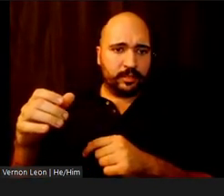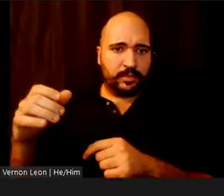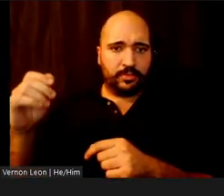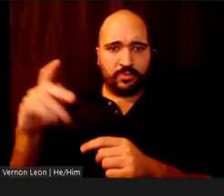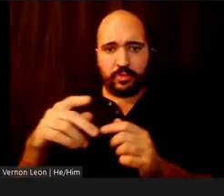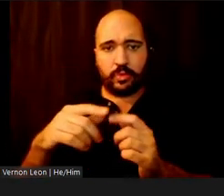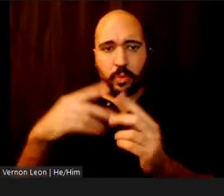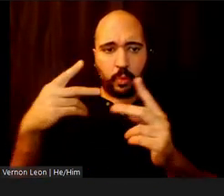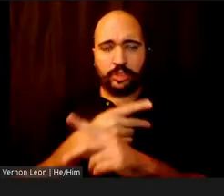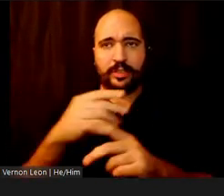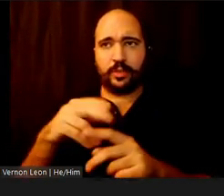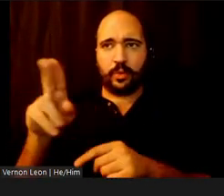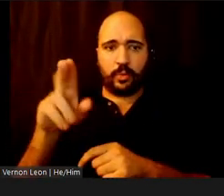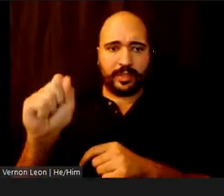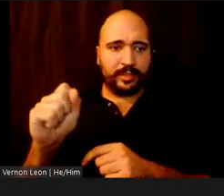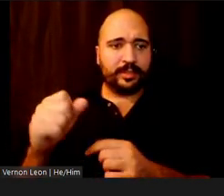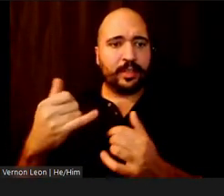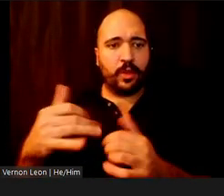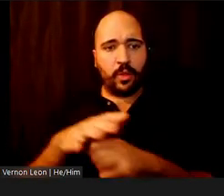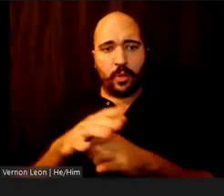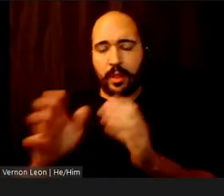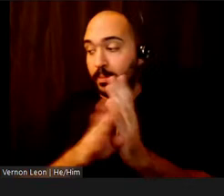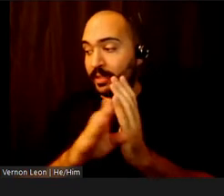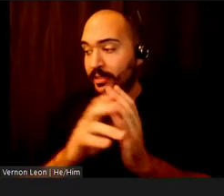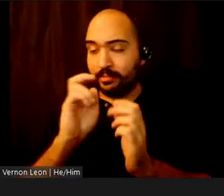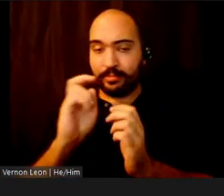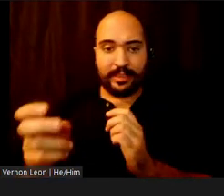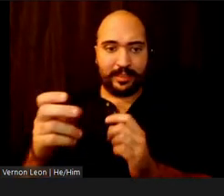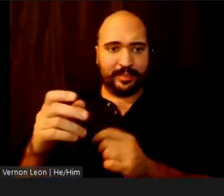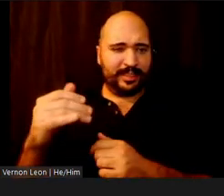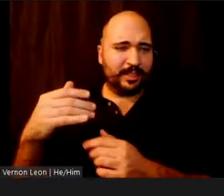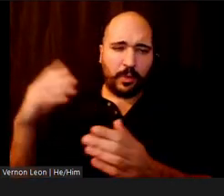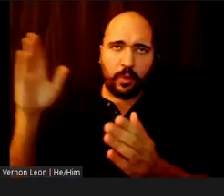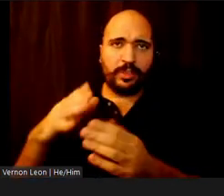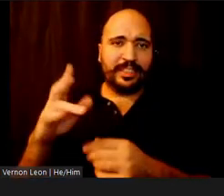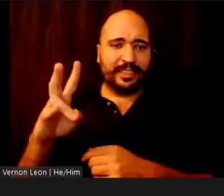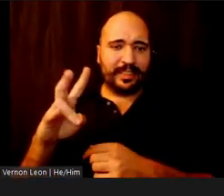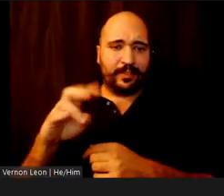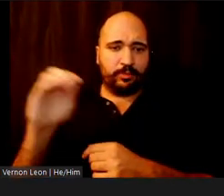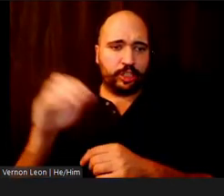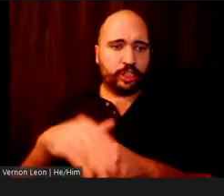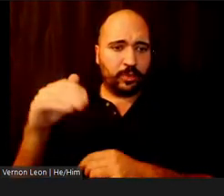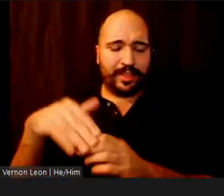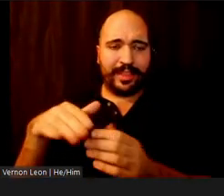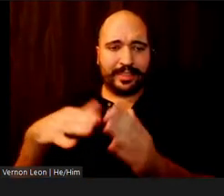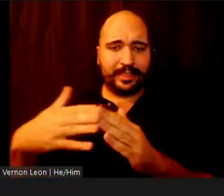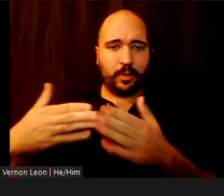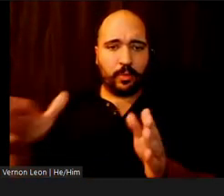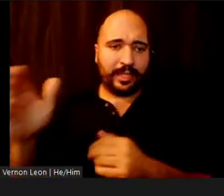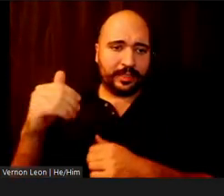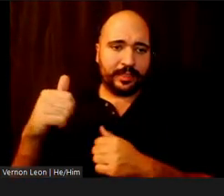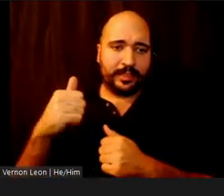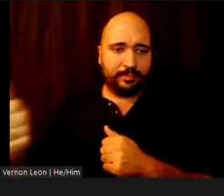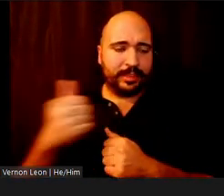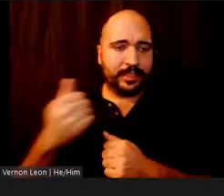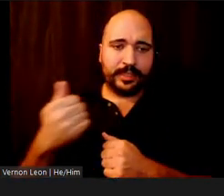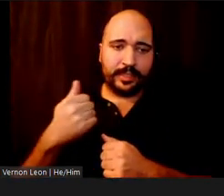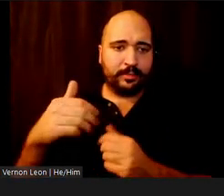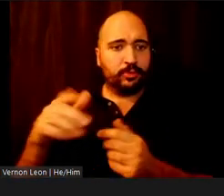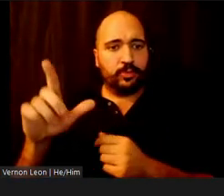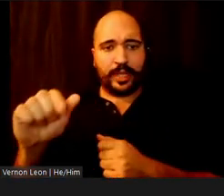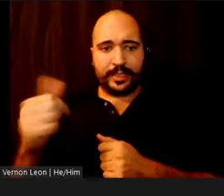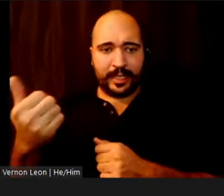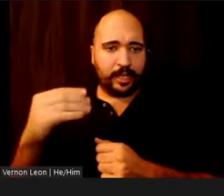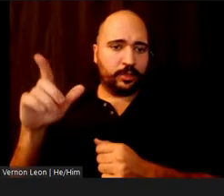Local bus speeds in Manhattan are on average 7% slower than city-wide speeds. Between 2010 and 2018, travel speeds